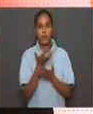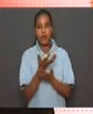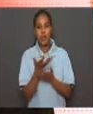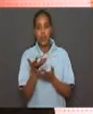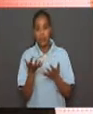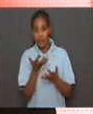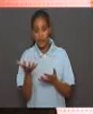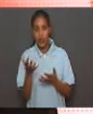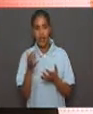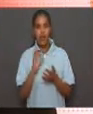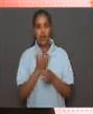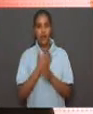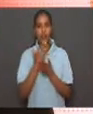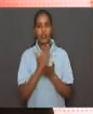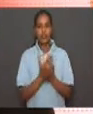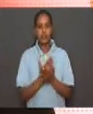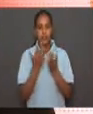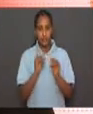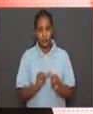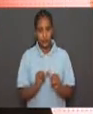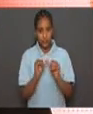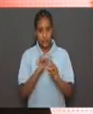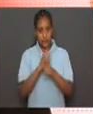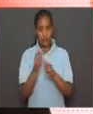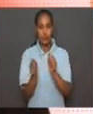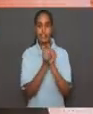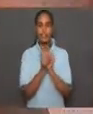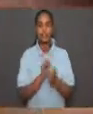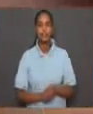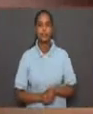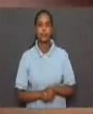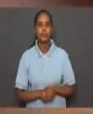our lesson. Let us go through the answer together.